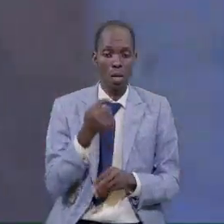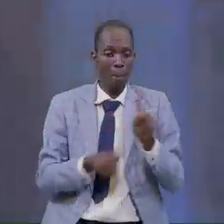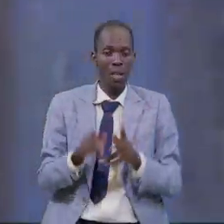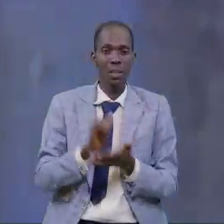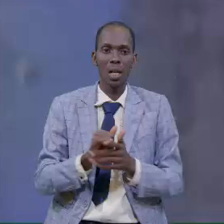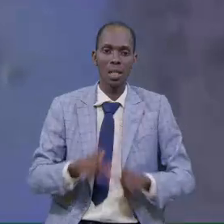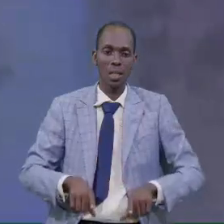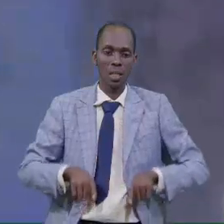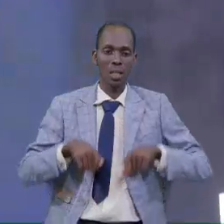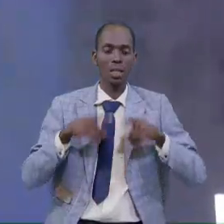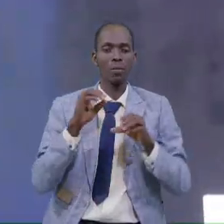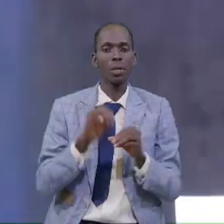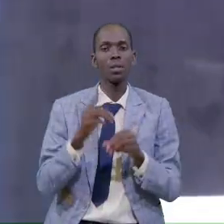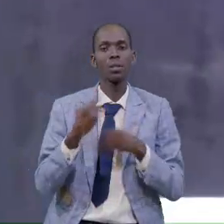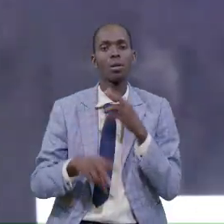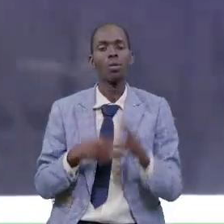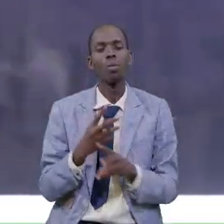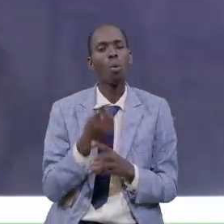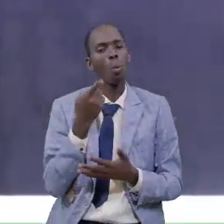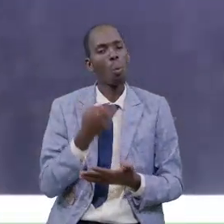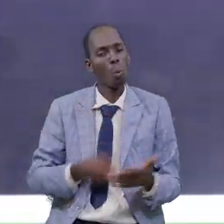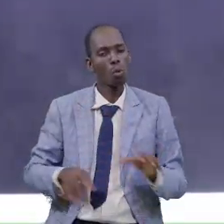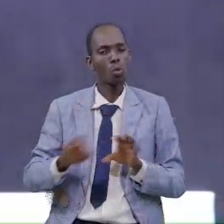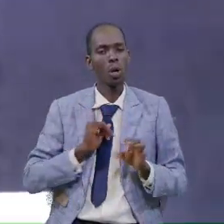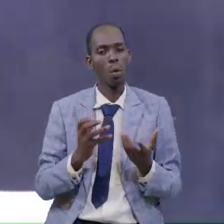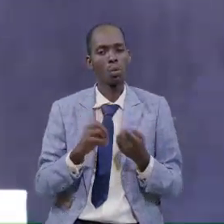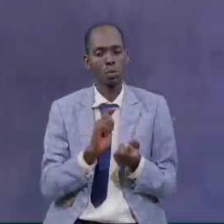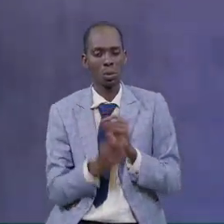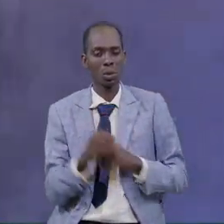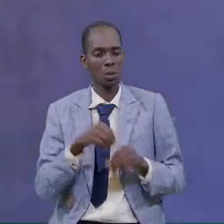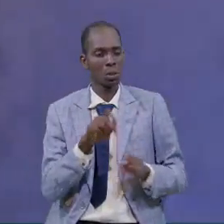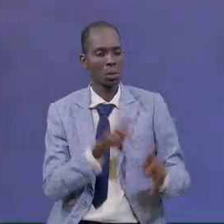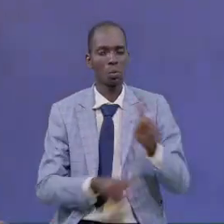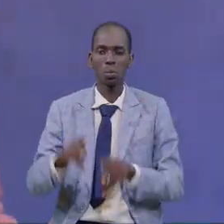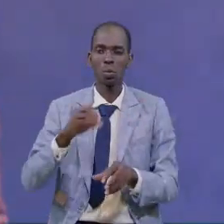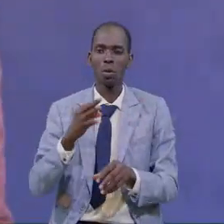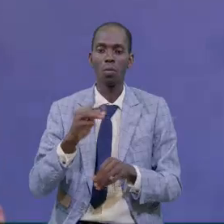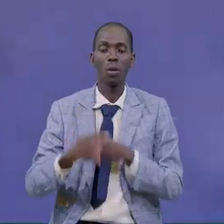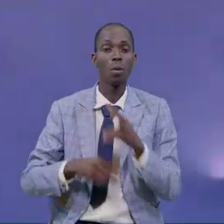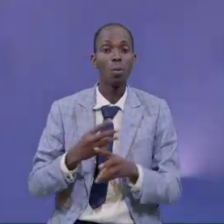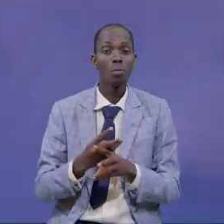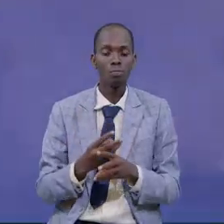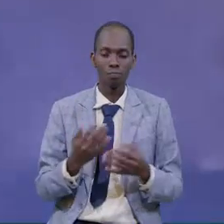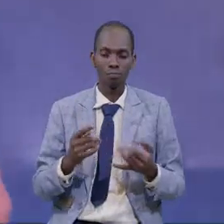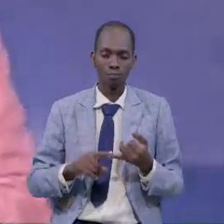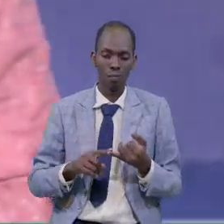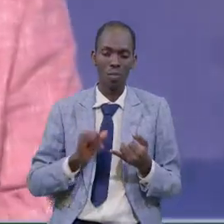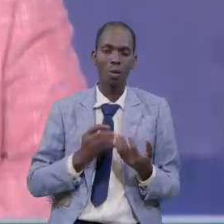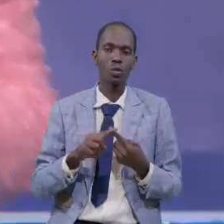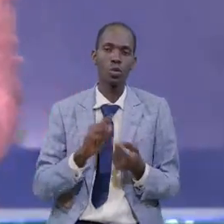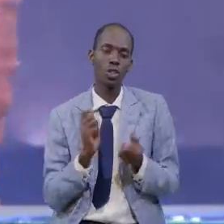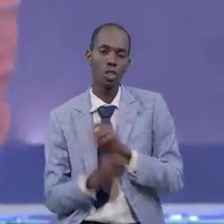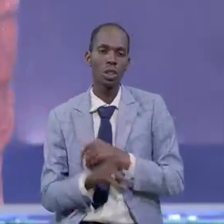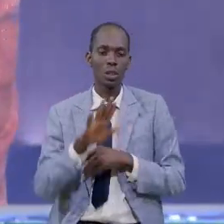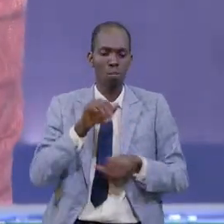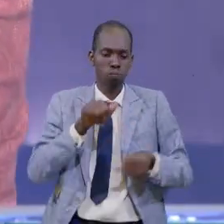to change in them? I want to change their unbelief to faith that will help them. I